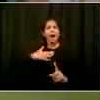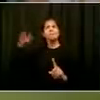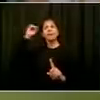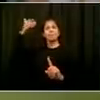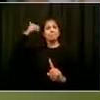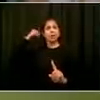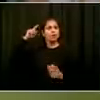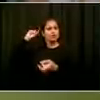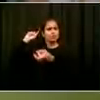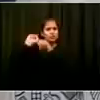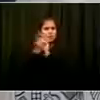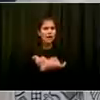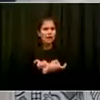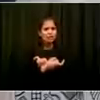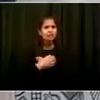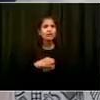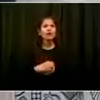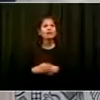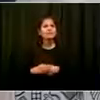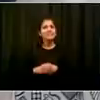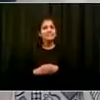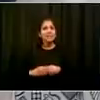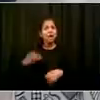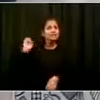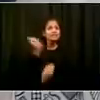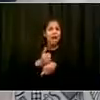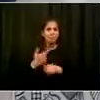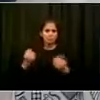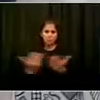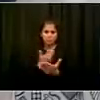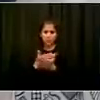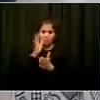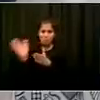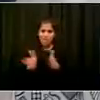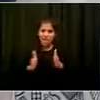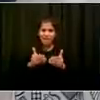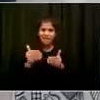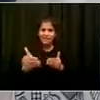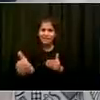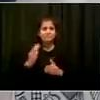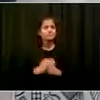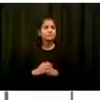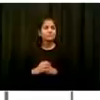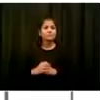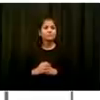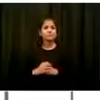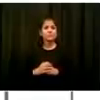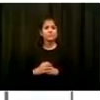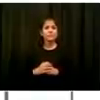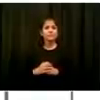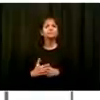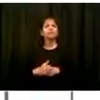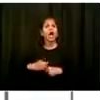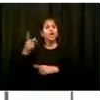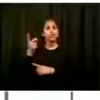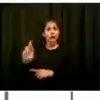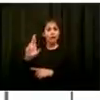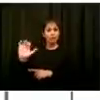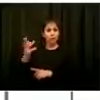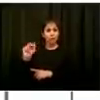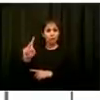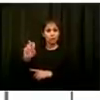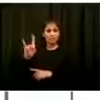of the epidemic. Dr. Choksi. Thank you, sir. Well, I think Dr. Varma explained it quite well. The one point that I